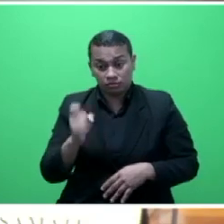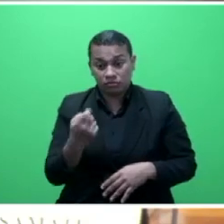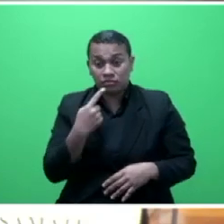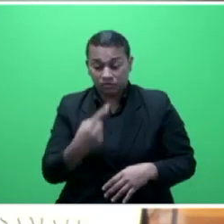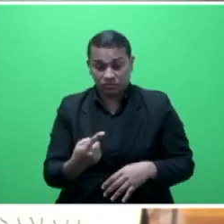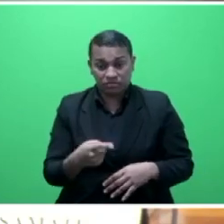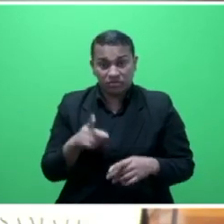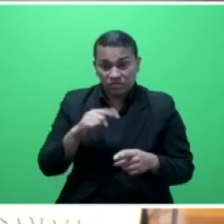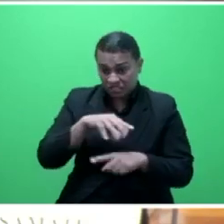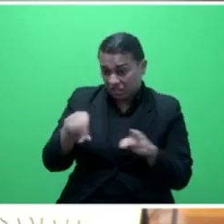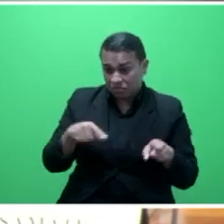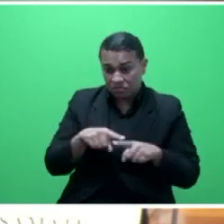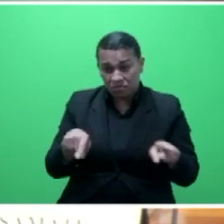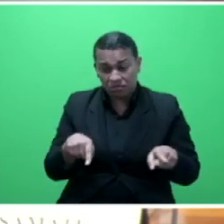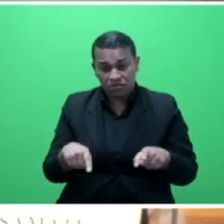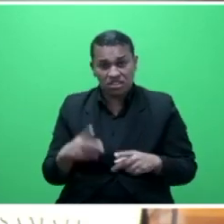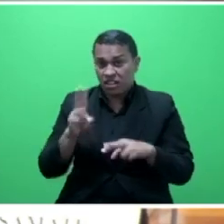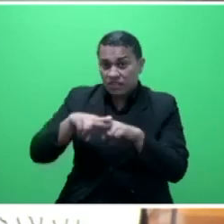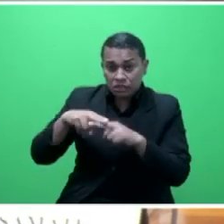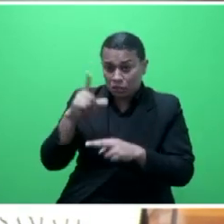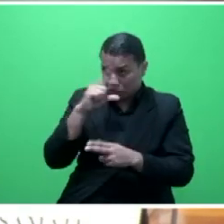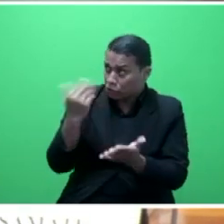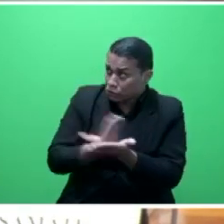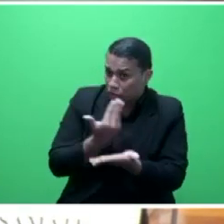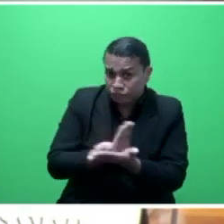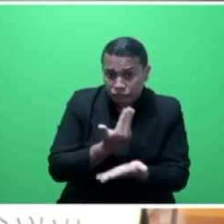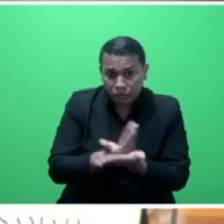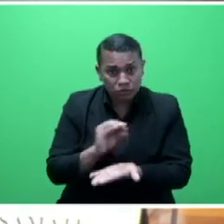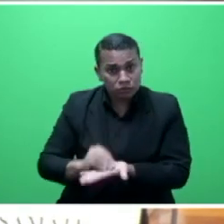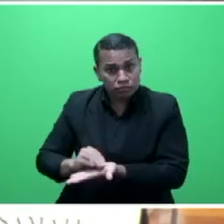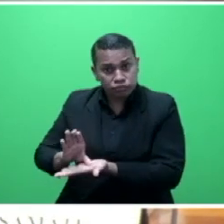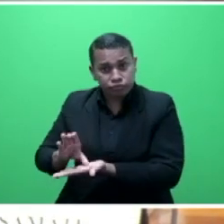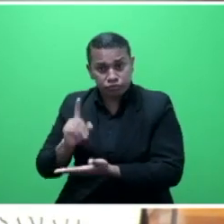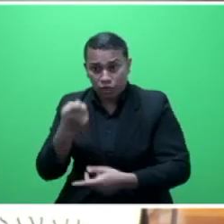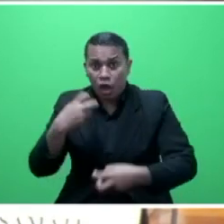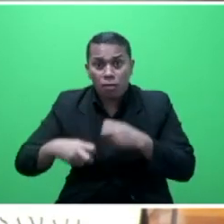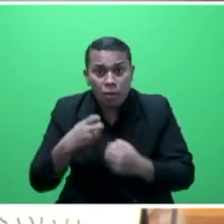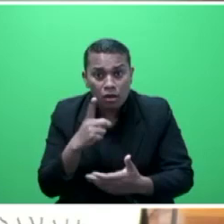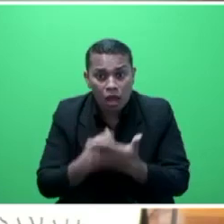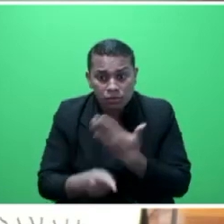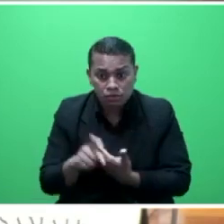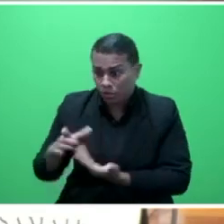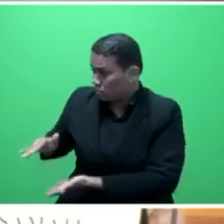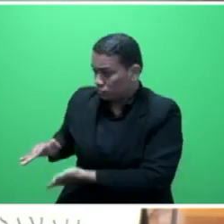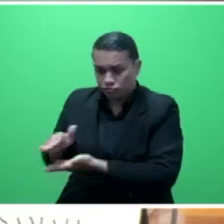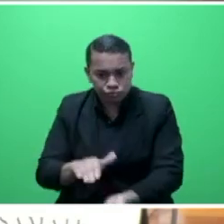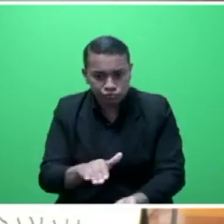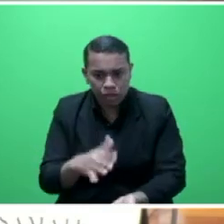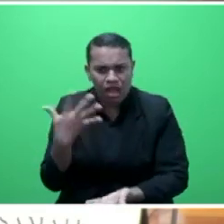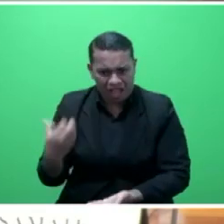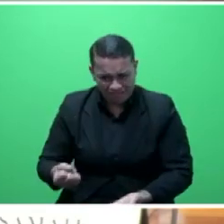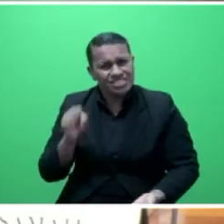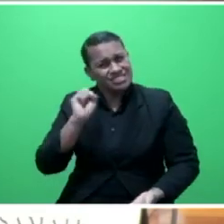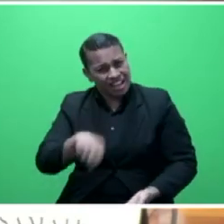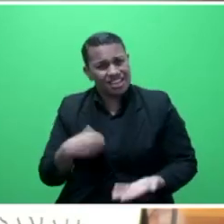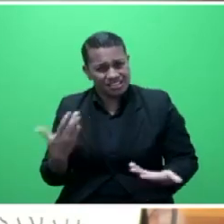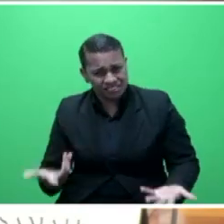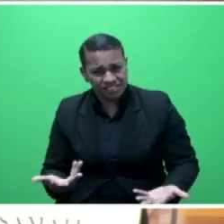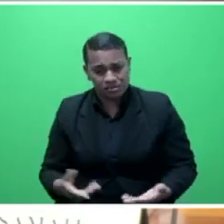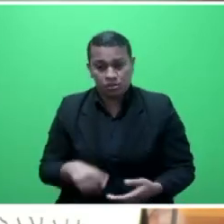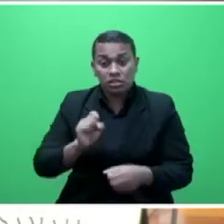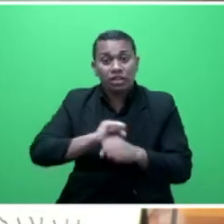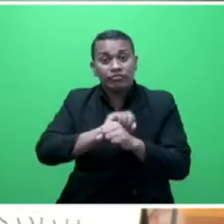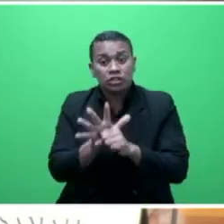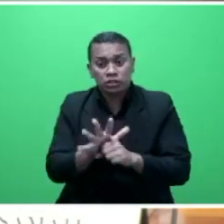decade? Yes, and we did. But the global COVID-19 pandemic isn't some casual rainy day over Suva. It